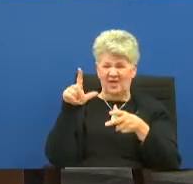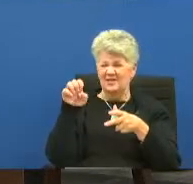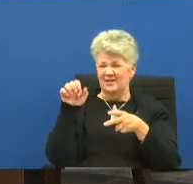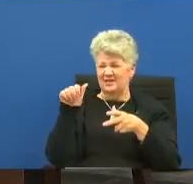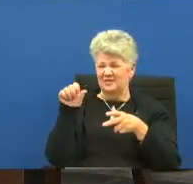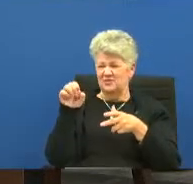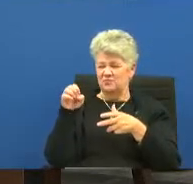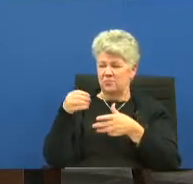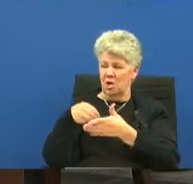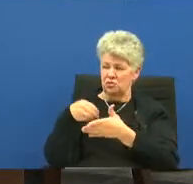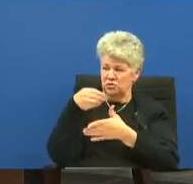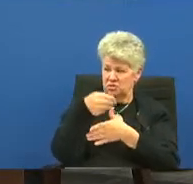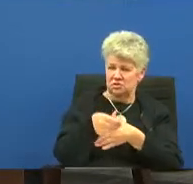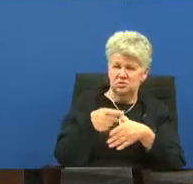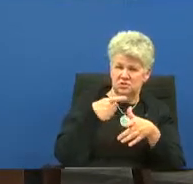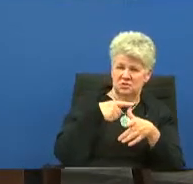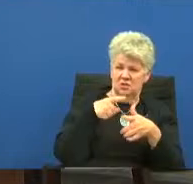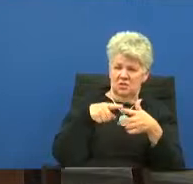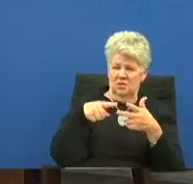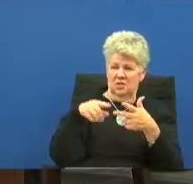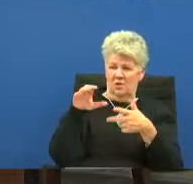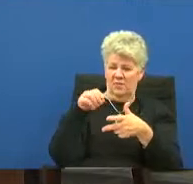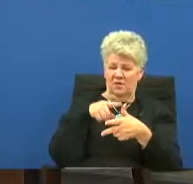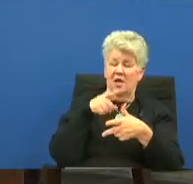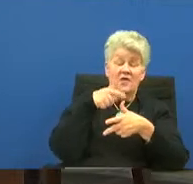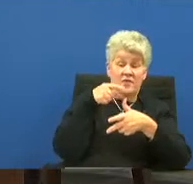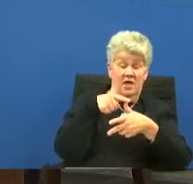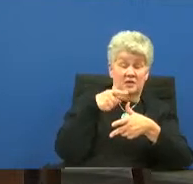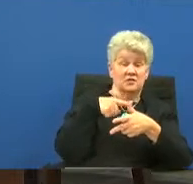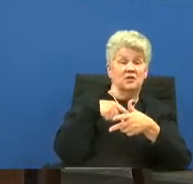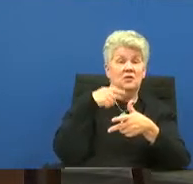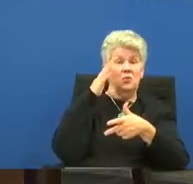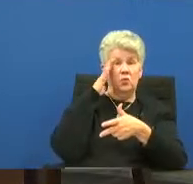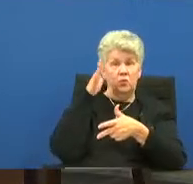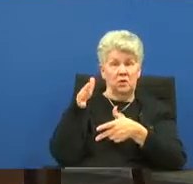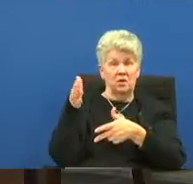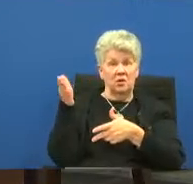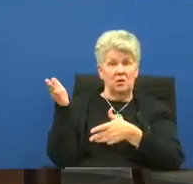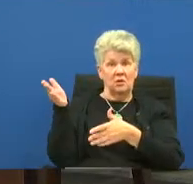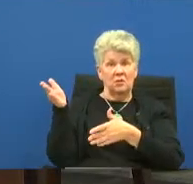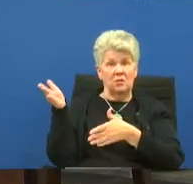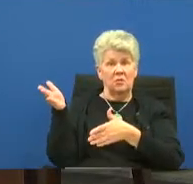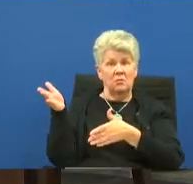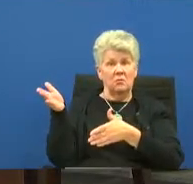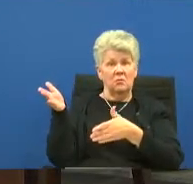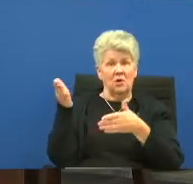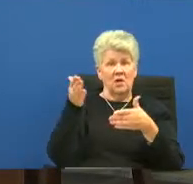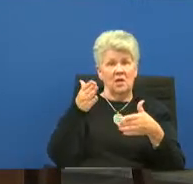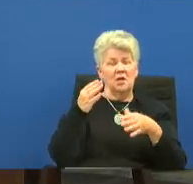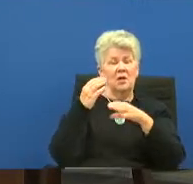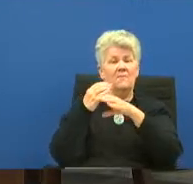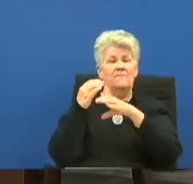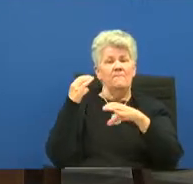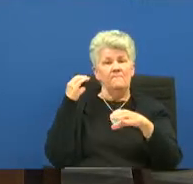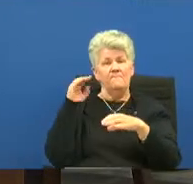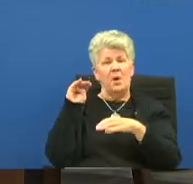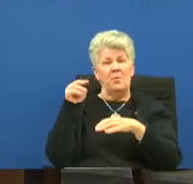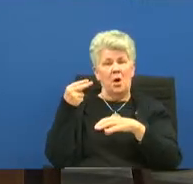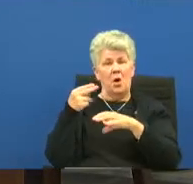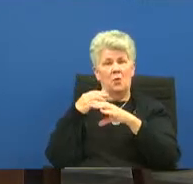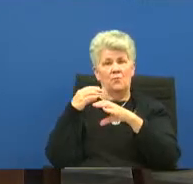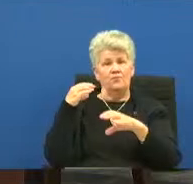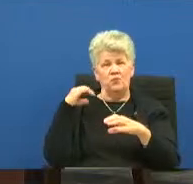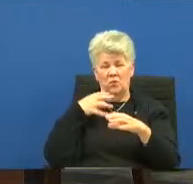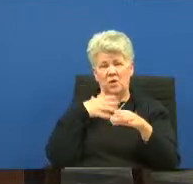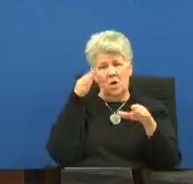purchase that company is going to be the one rolling in potentially mobile homes. And so that's what we're hoping to do,